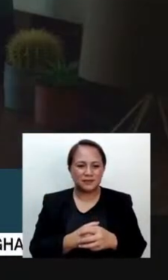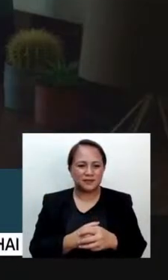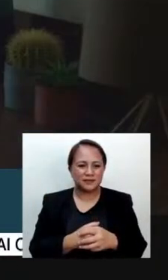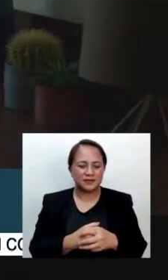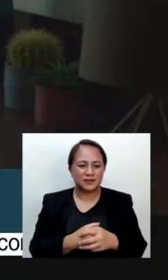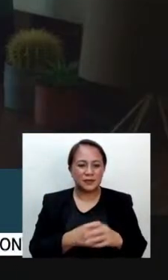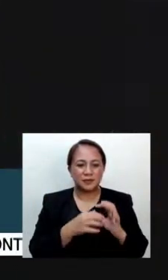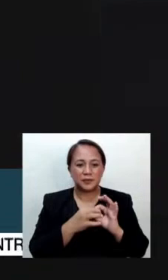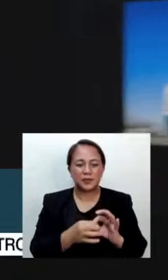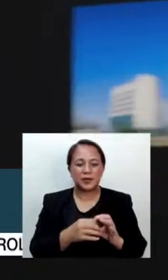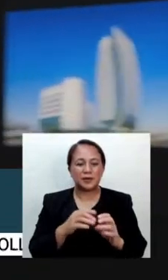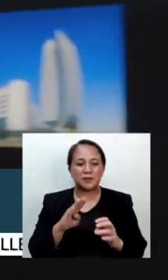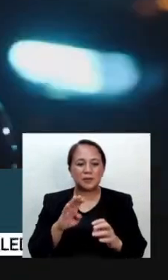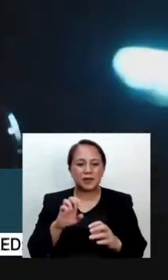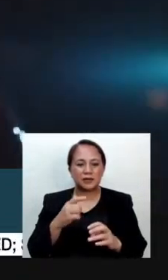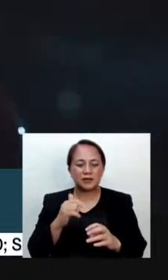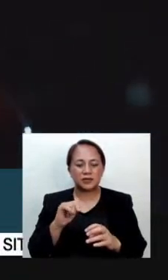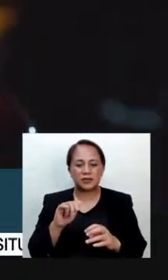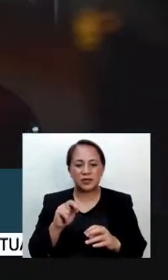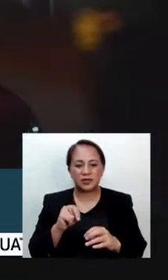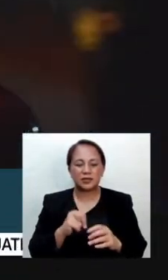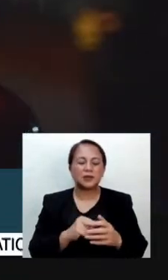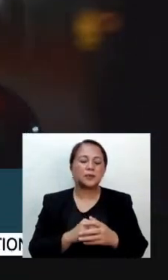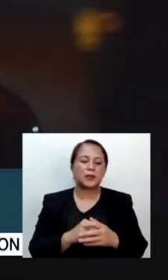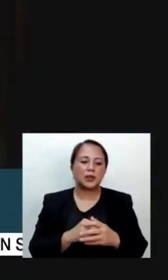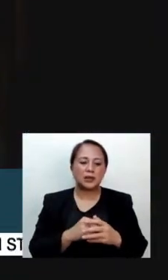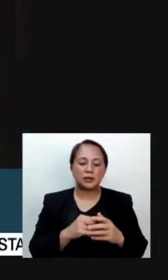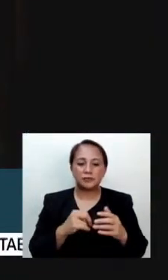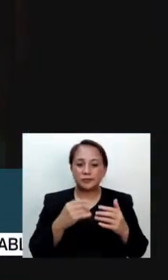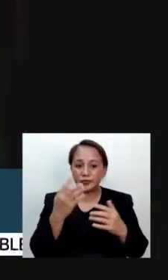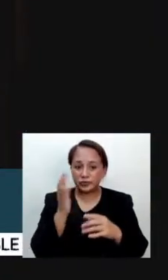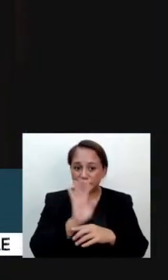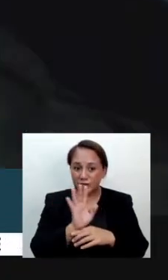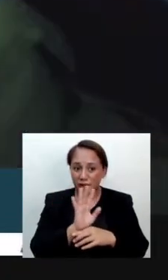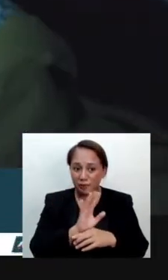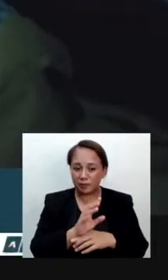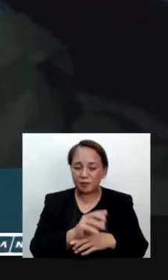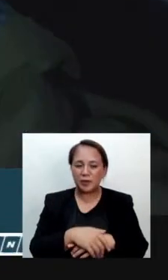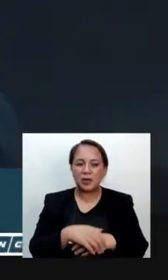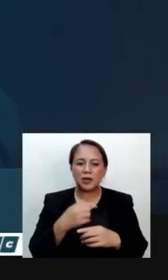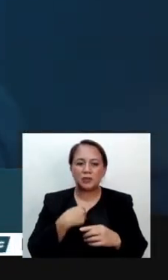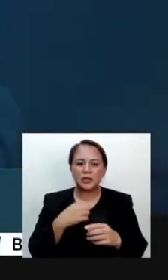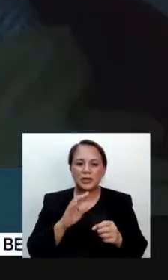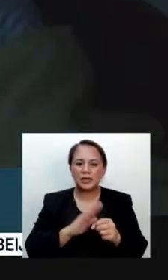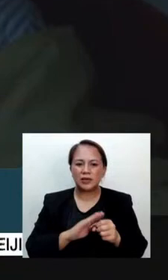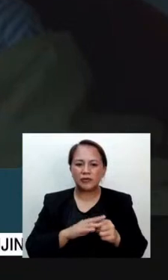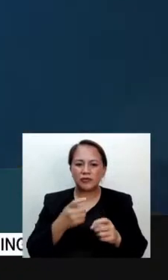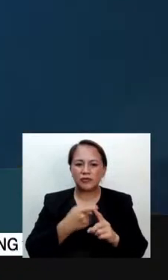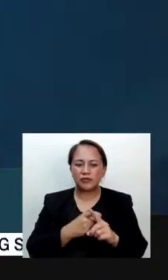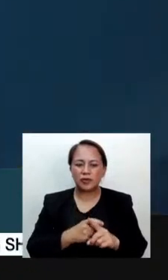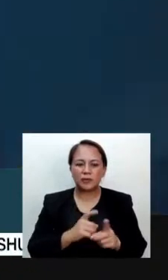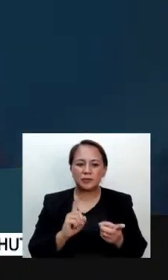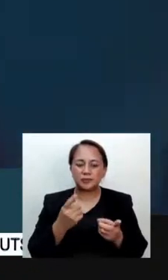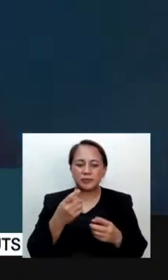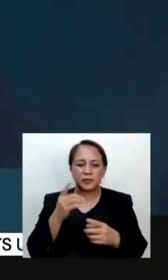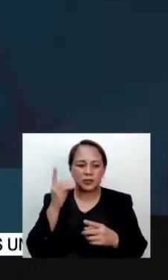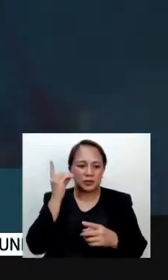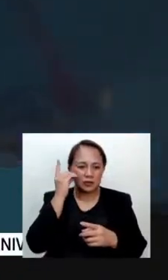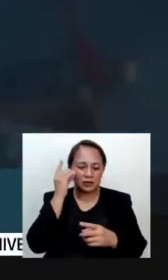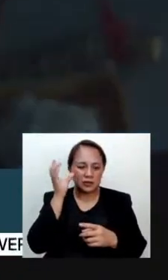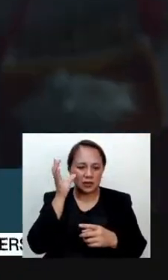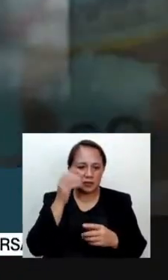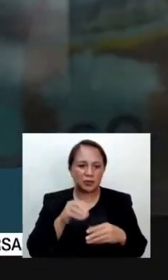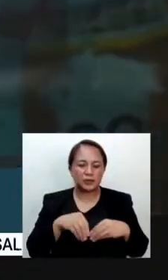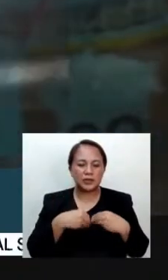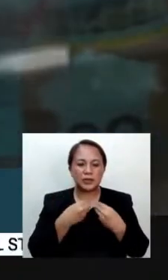Based on the Belgian film The Alzheimer Case, Memory is a competent enough action film from director Martin Campbell, who gave us